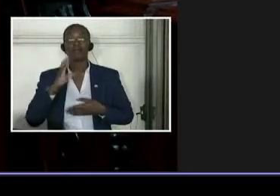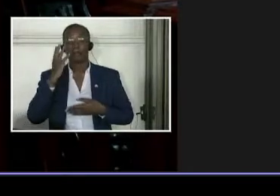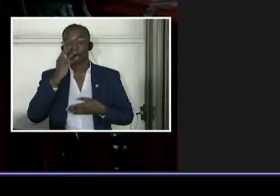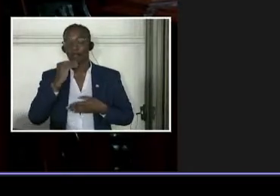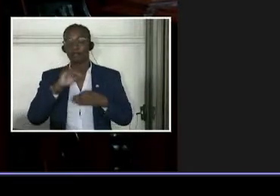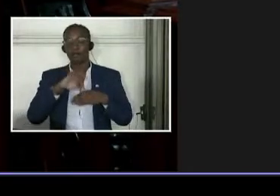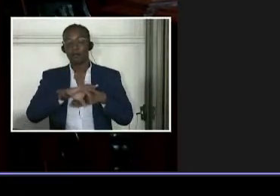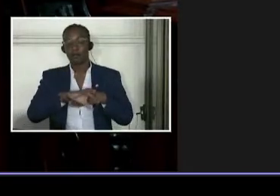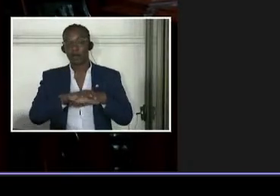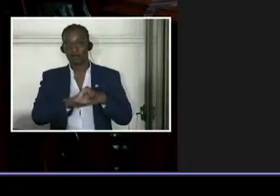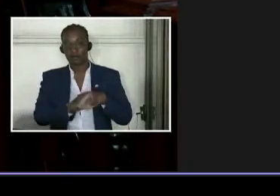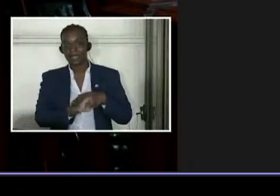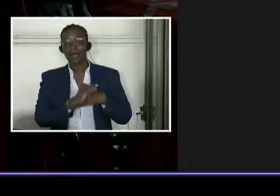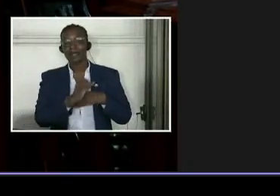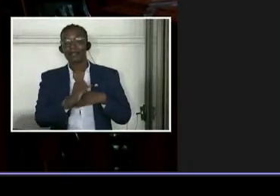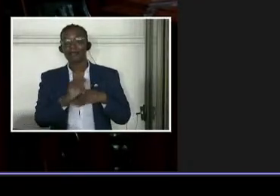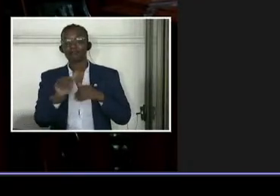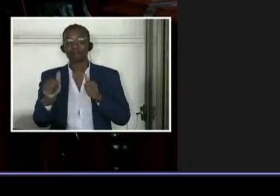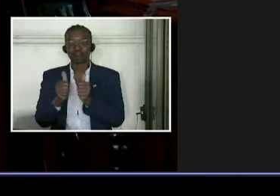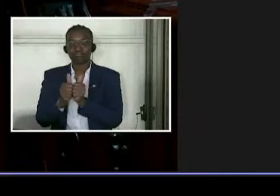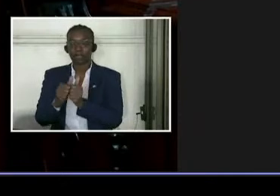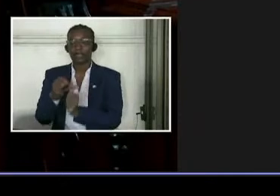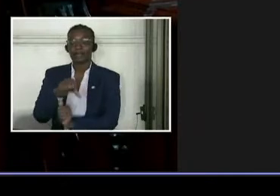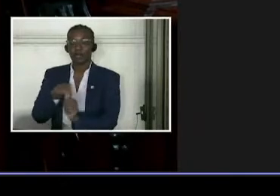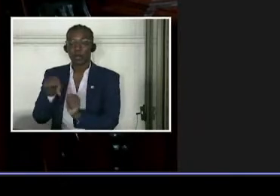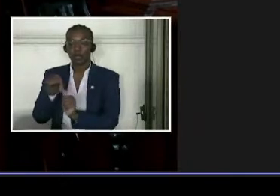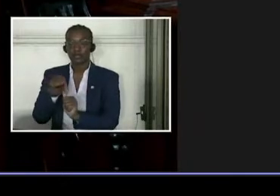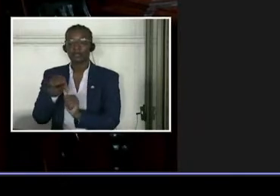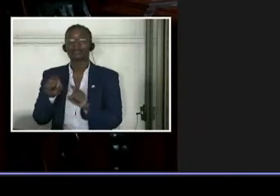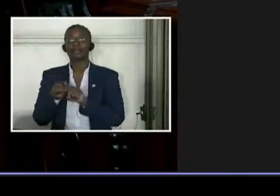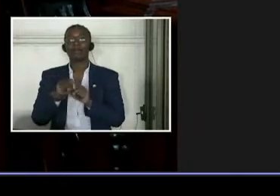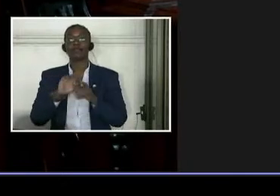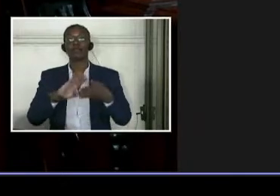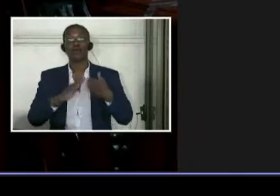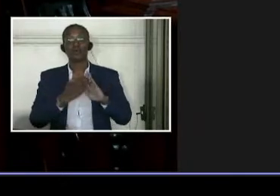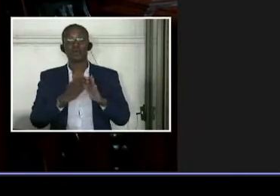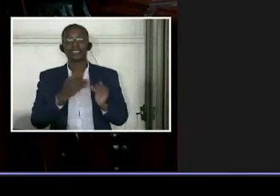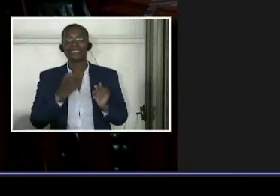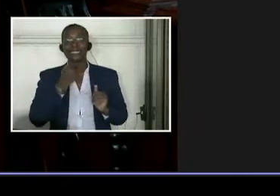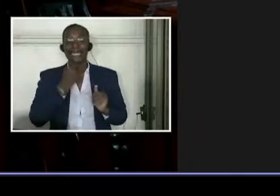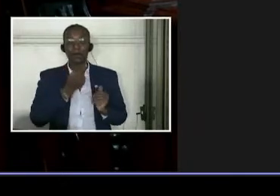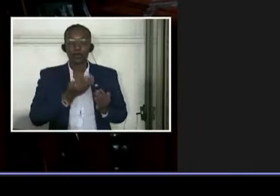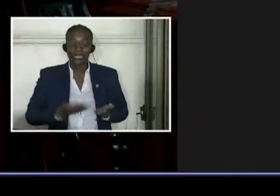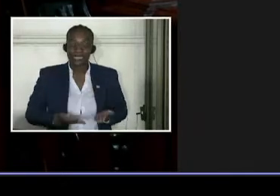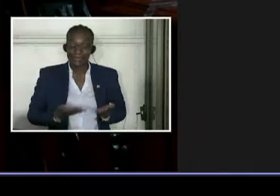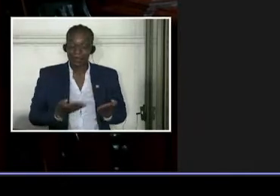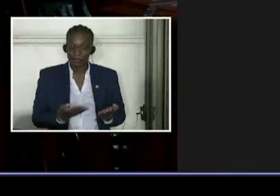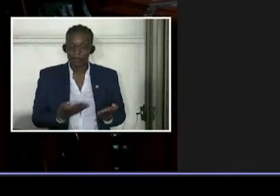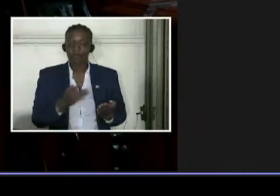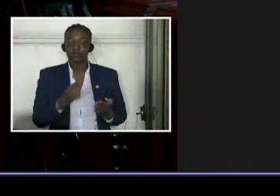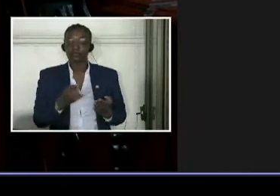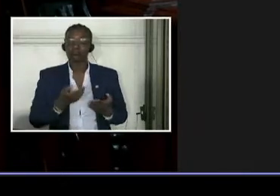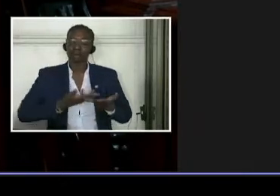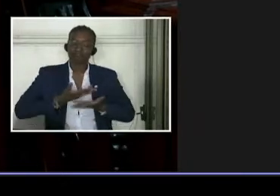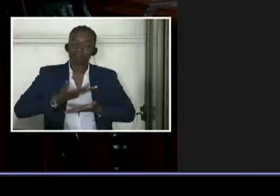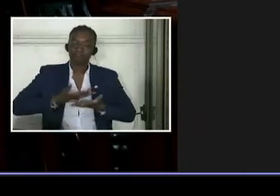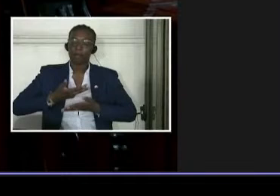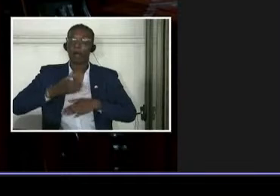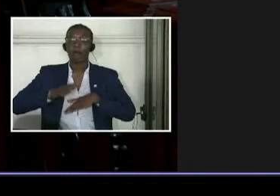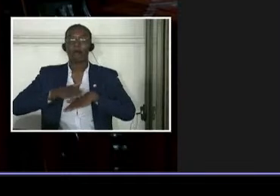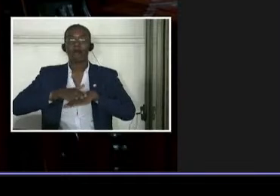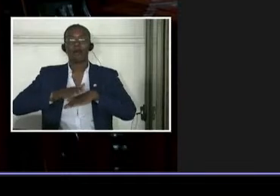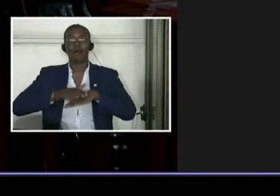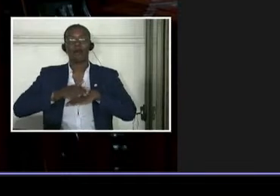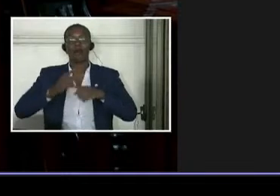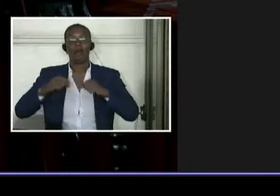active participation of our social partners and the communities whom we have vowed to serve, to their consistent engagement with us during